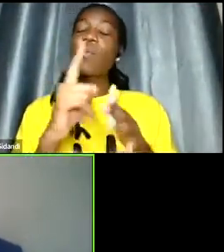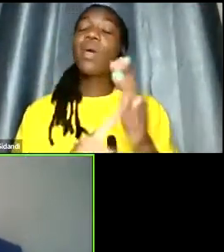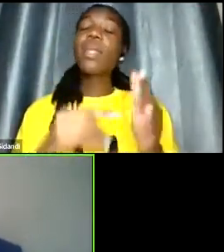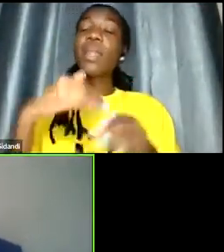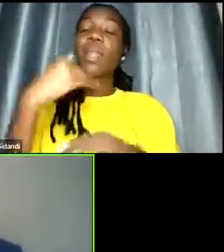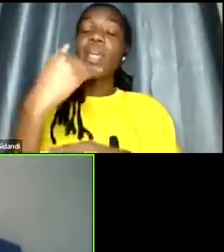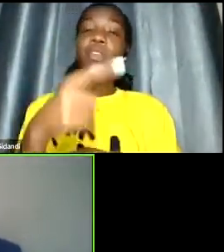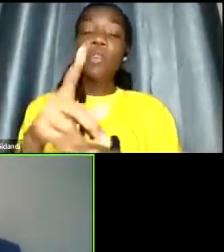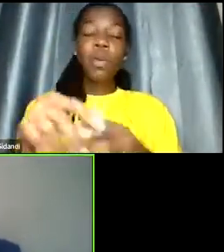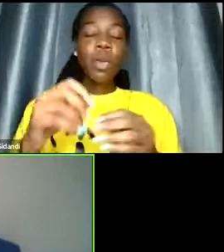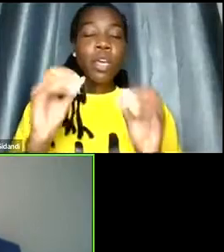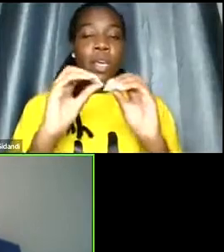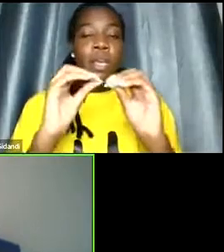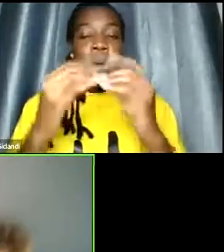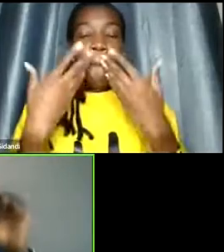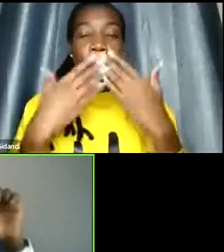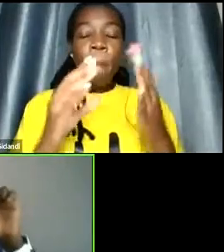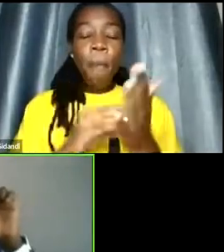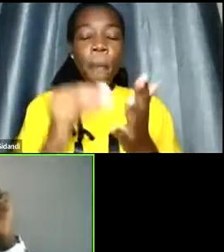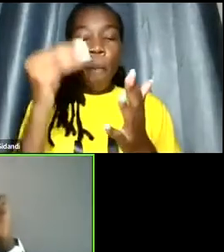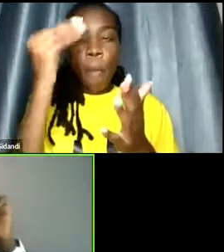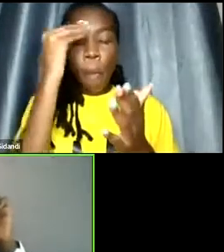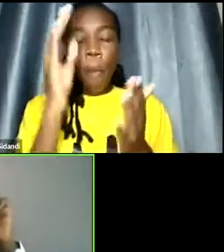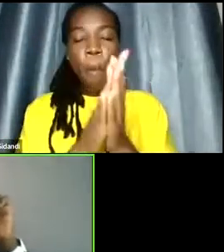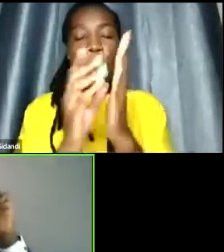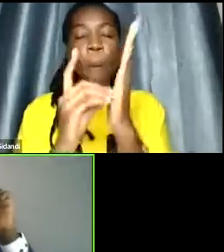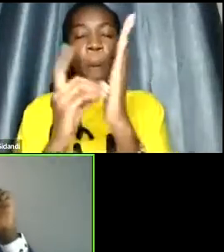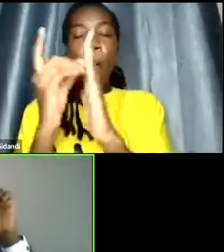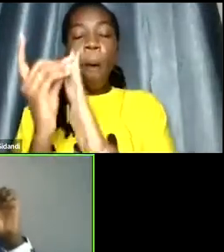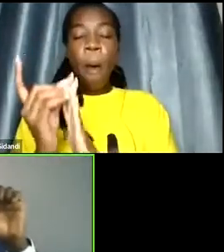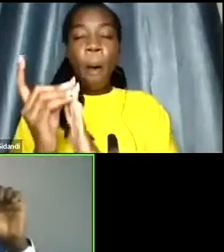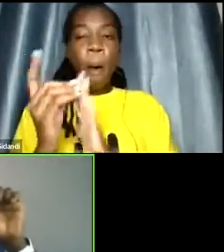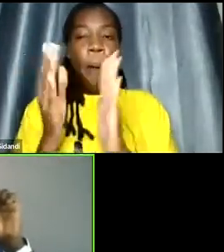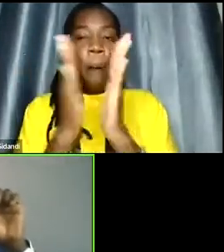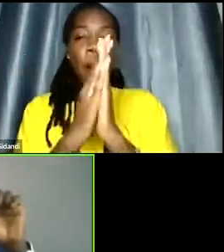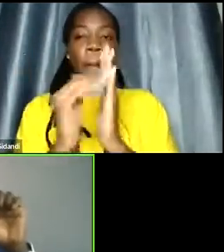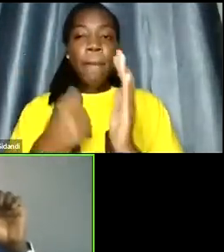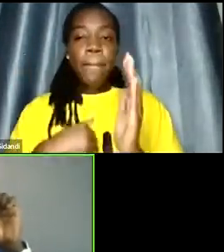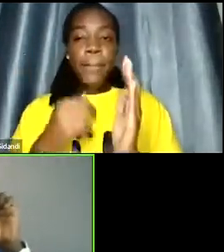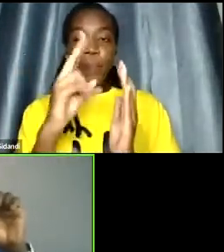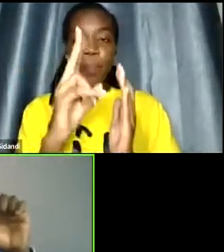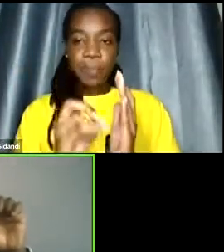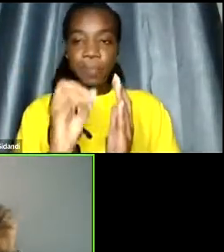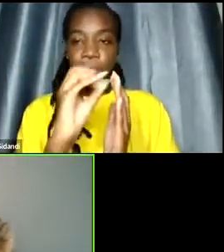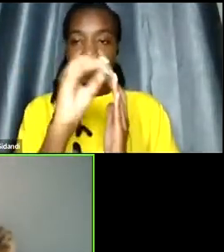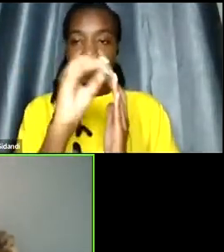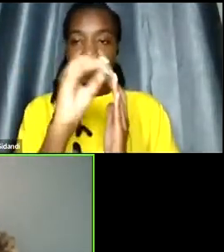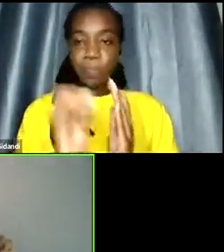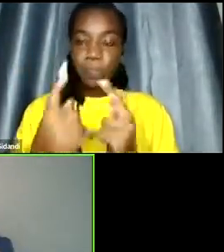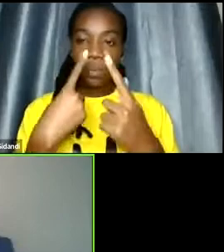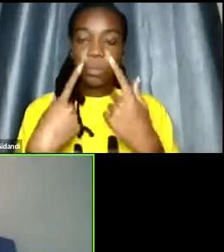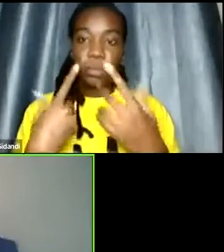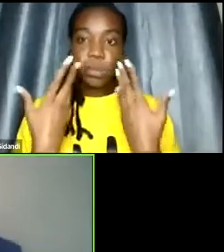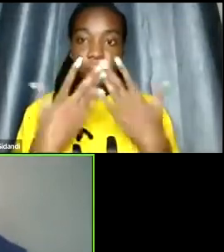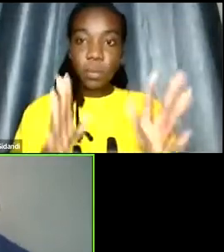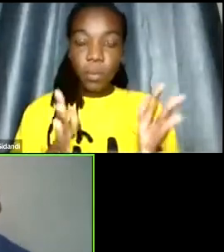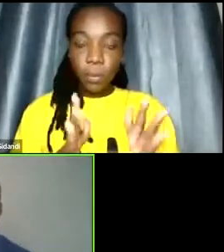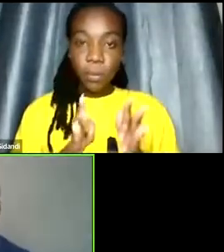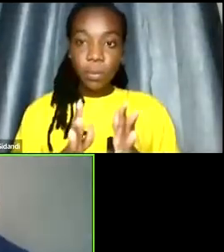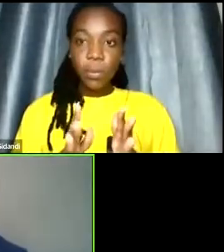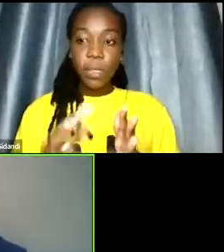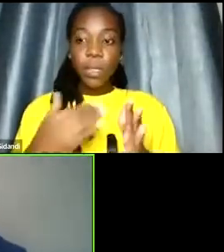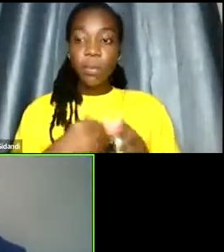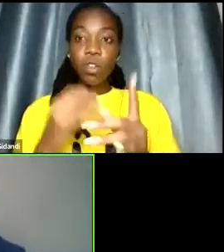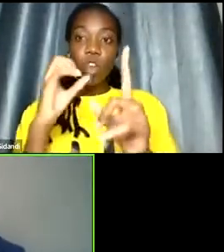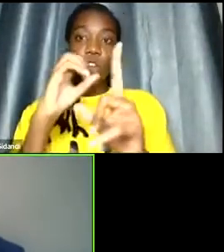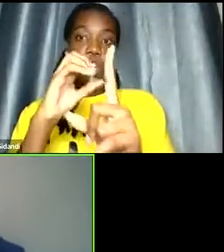development, you've taken them through coaching. Remember the 20% I talked about? I talked of coaching, mentoring, and supervision. So you've taken them through